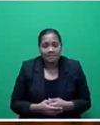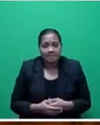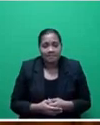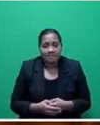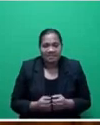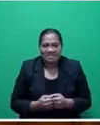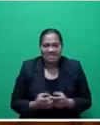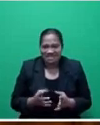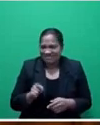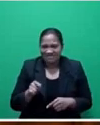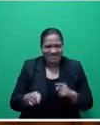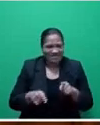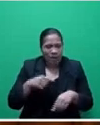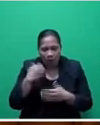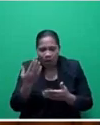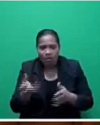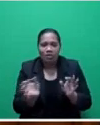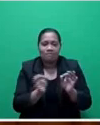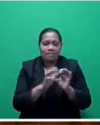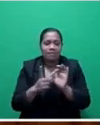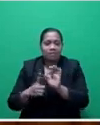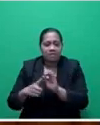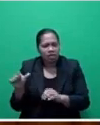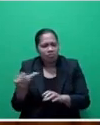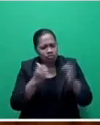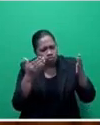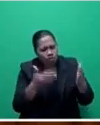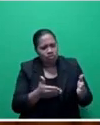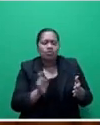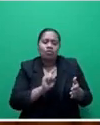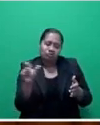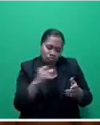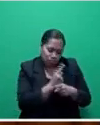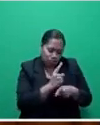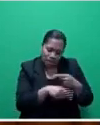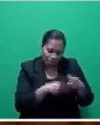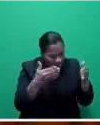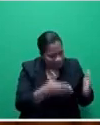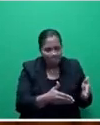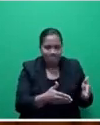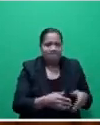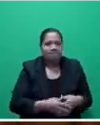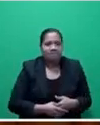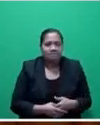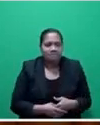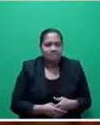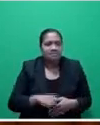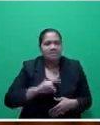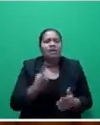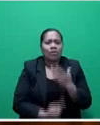Prasad. Only she should have concentrated on what she's supposed to talk about this morning, FEG, but she